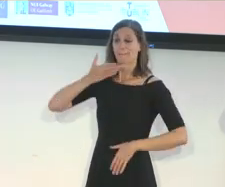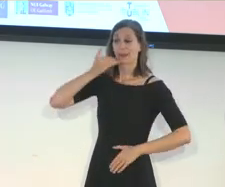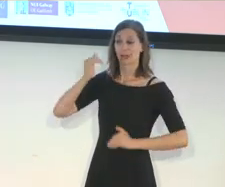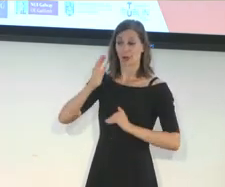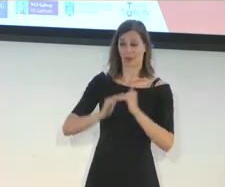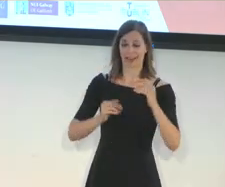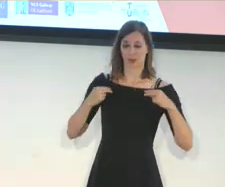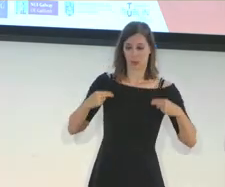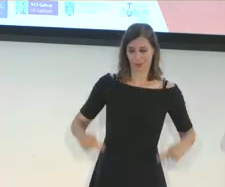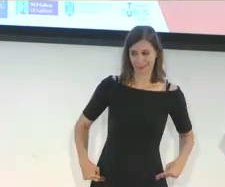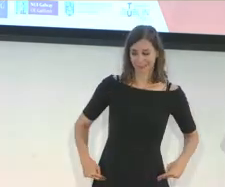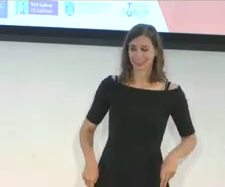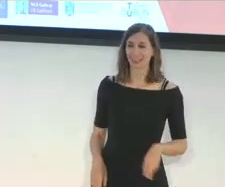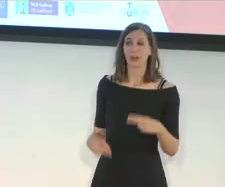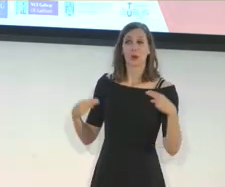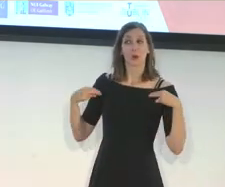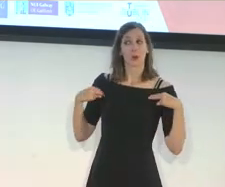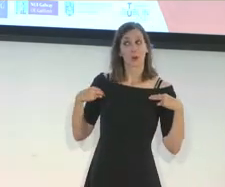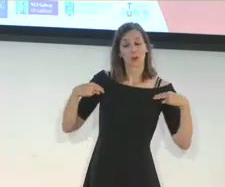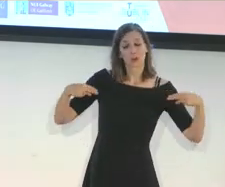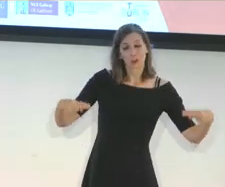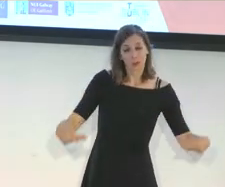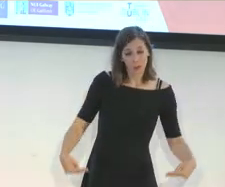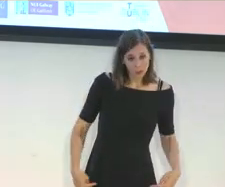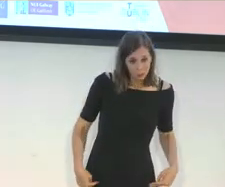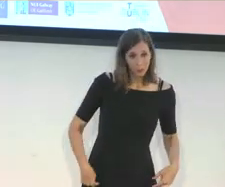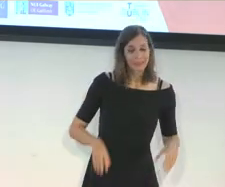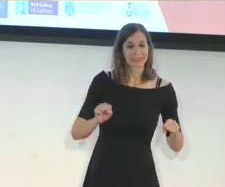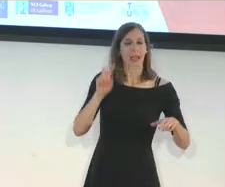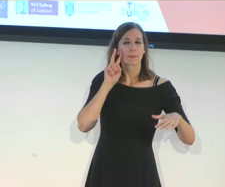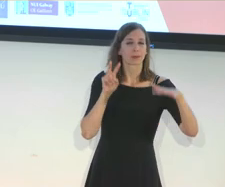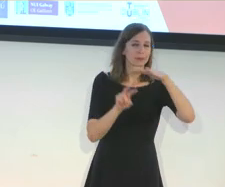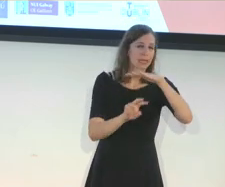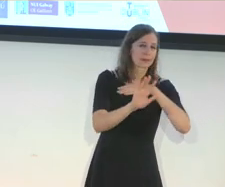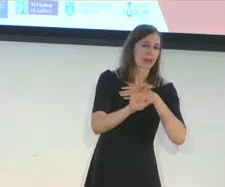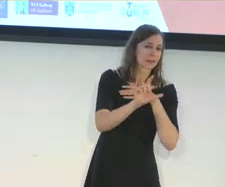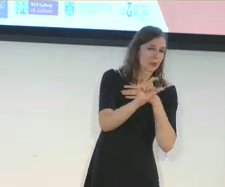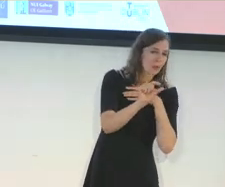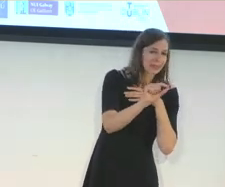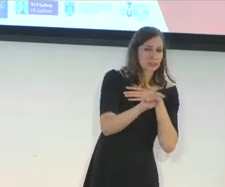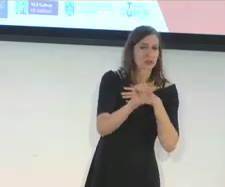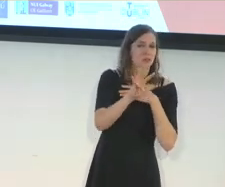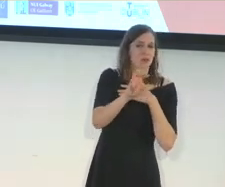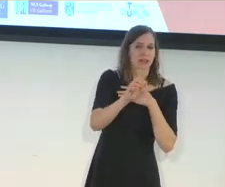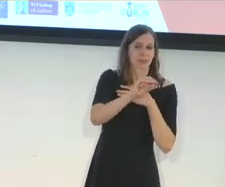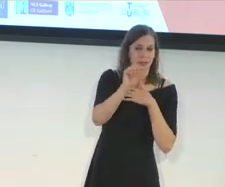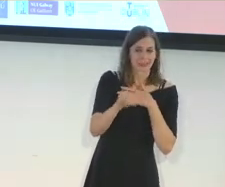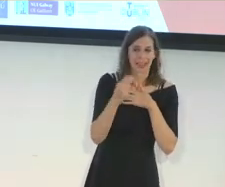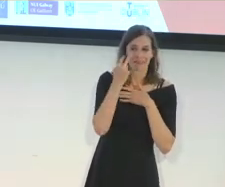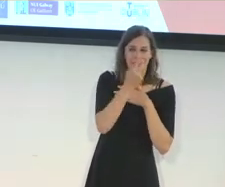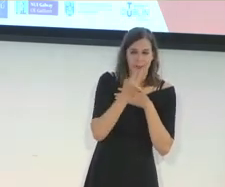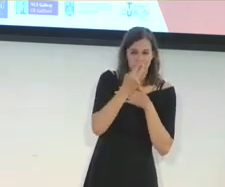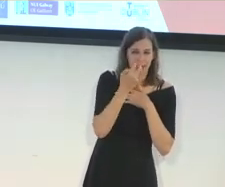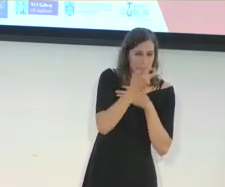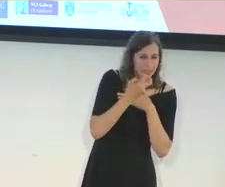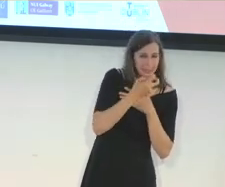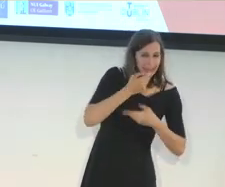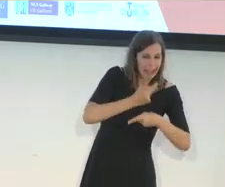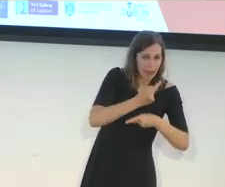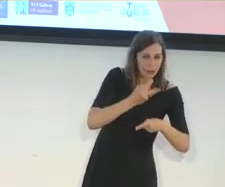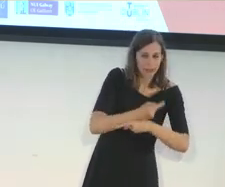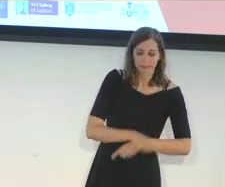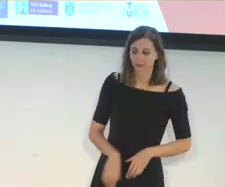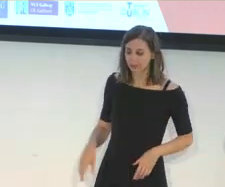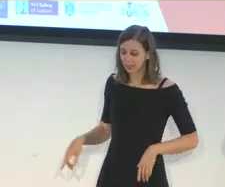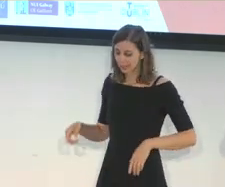Humans are said to predict about 30 to 40% of lip reading accurately. There's an algorithm called